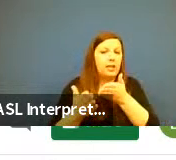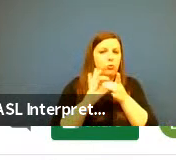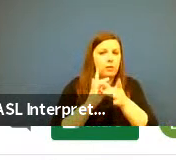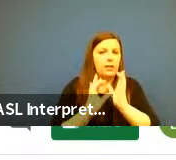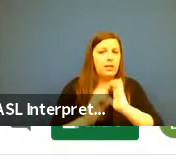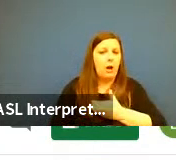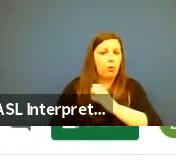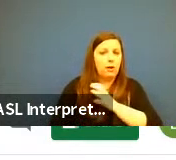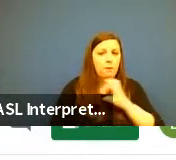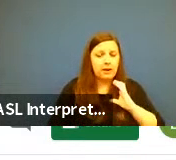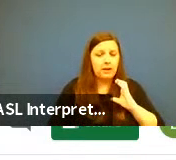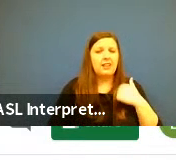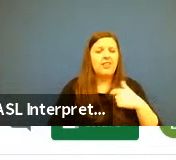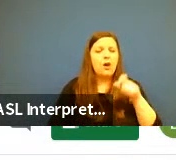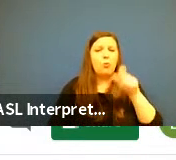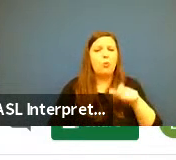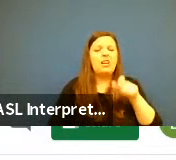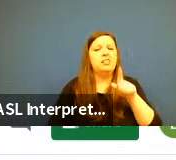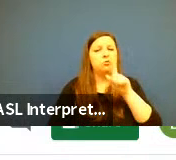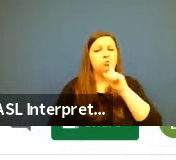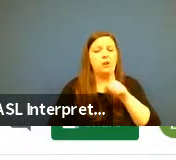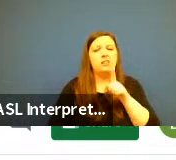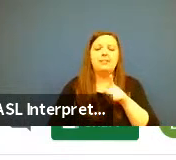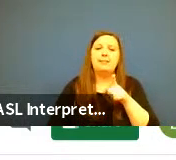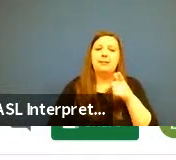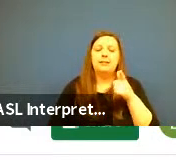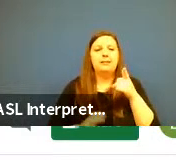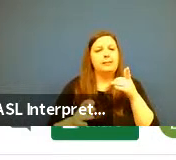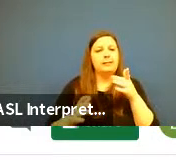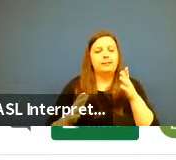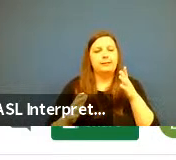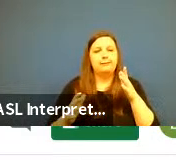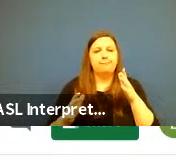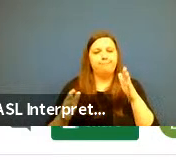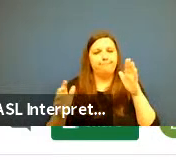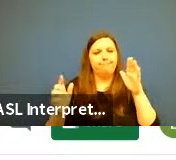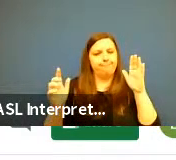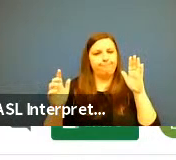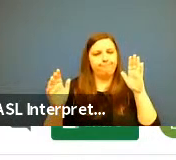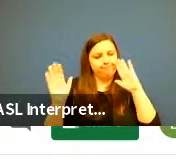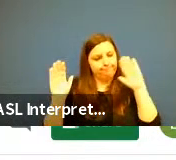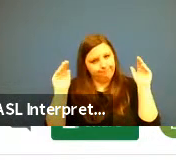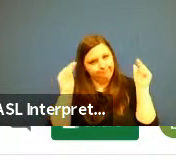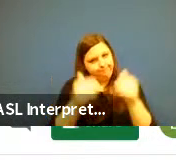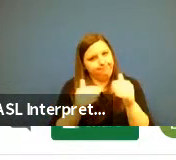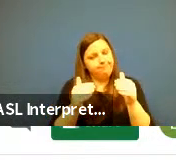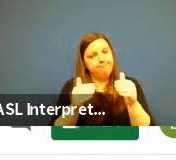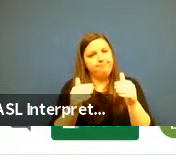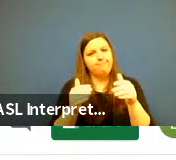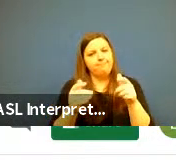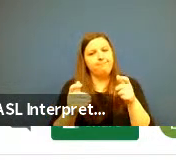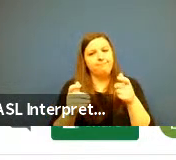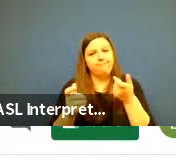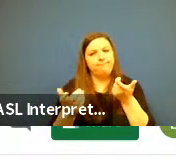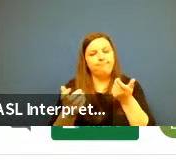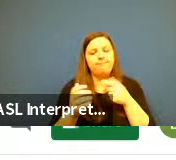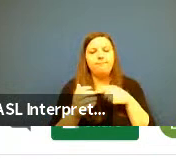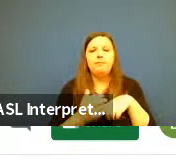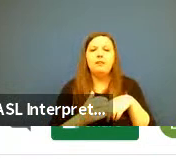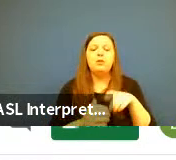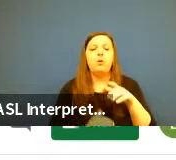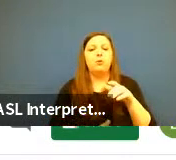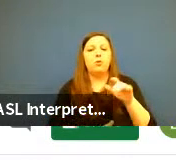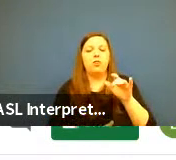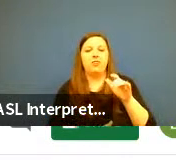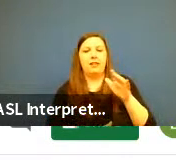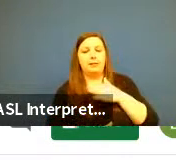I think we need to tighten up. And so those are my thoughts. I don't think so. But